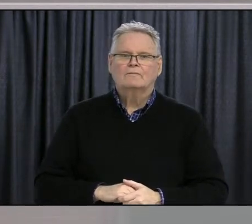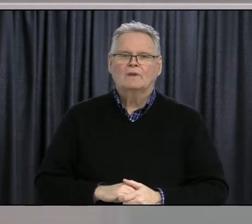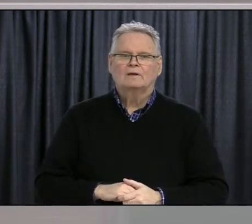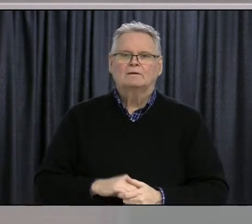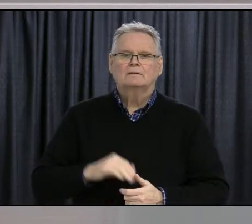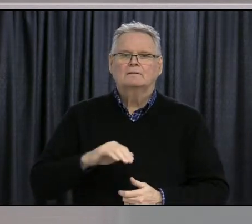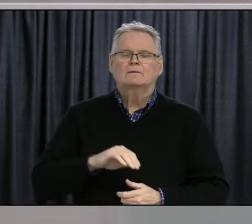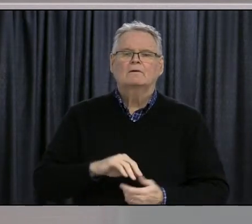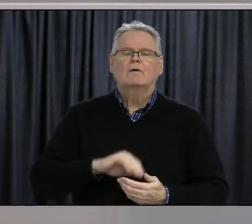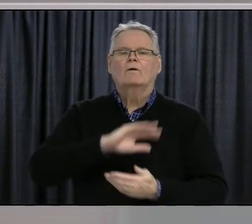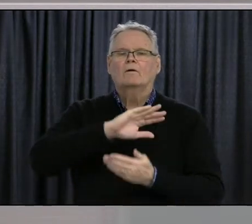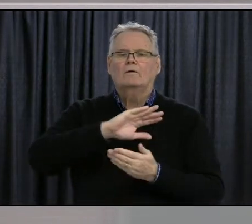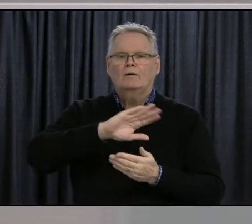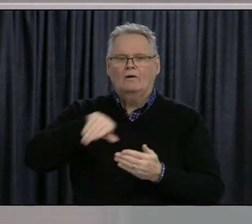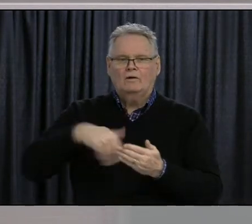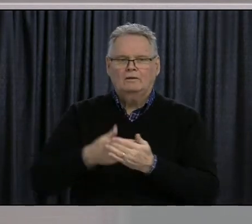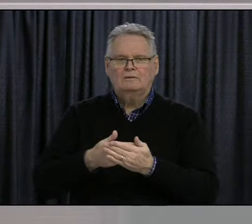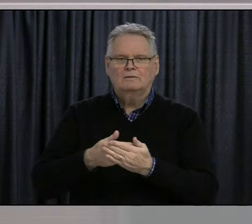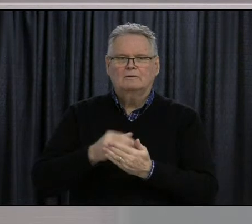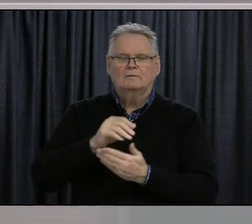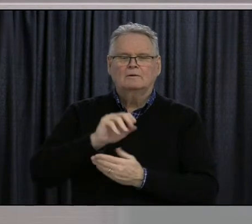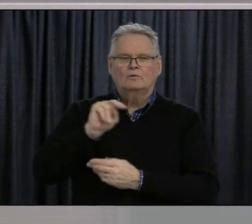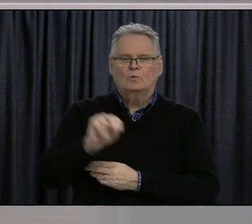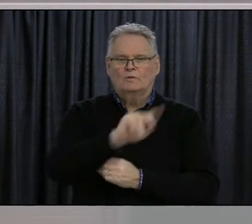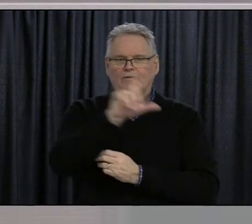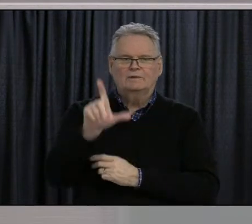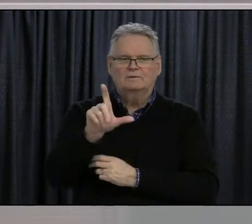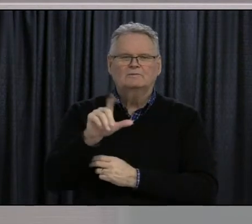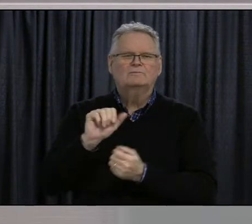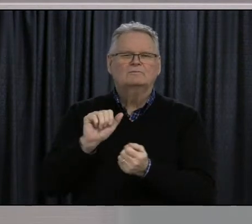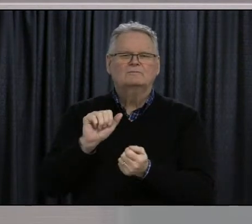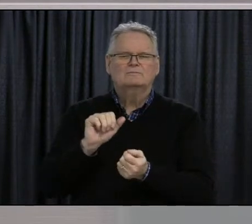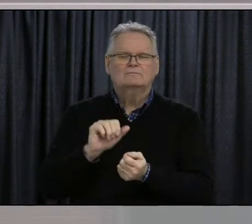understand at least one retail store closed early yesterday, and